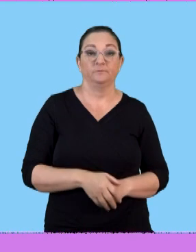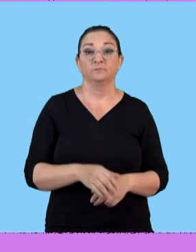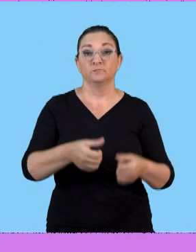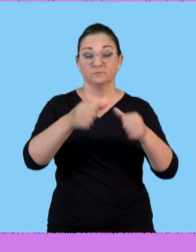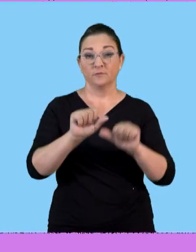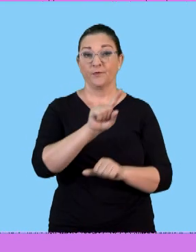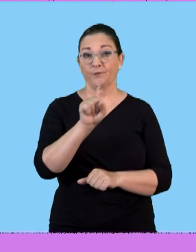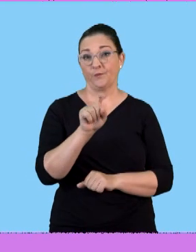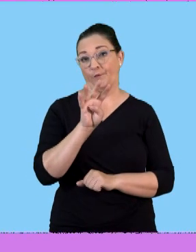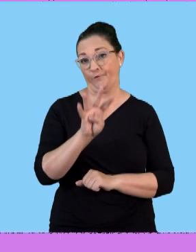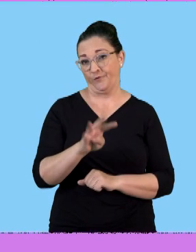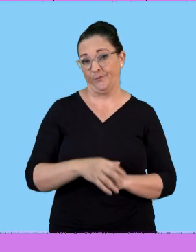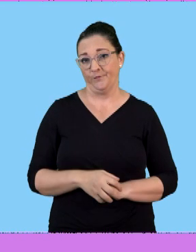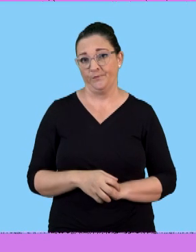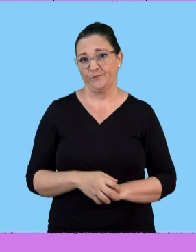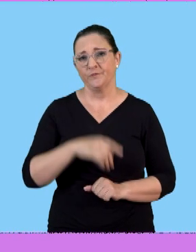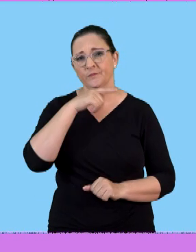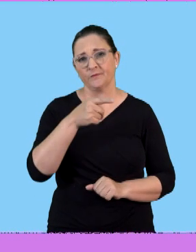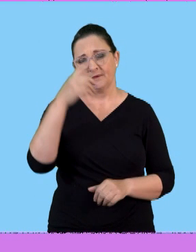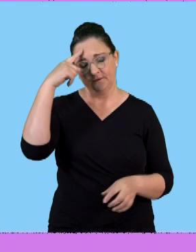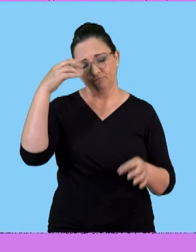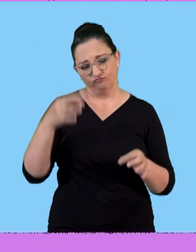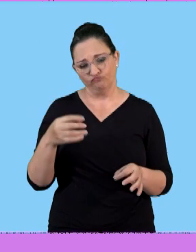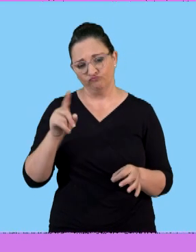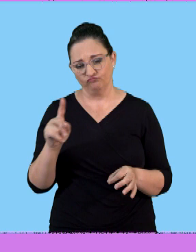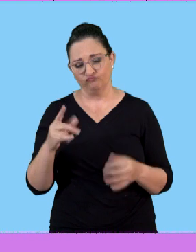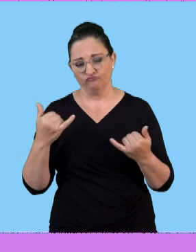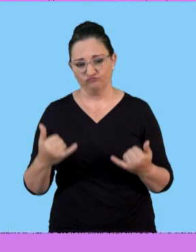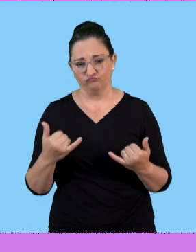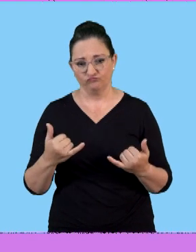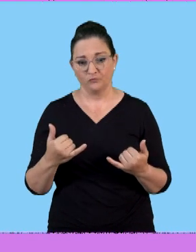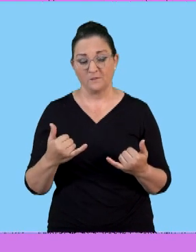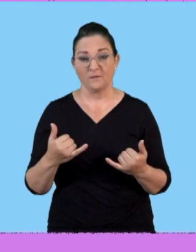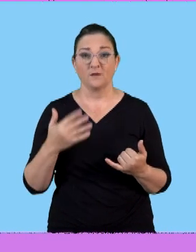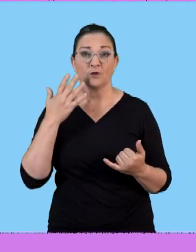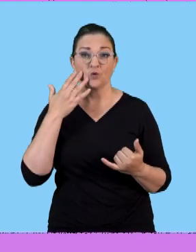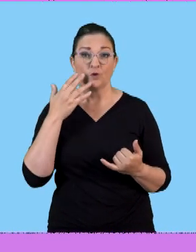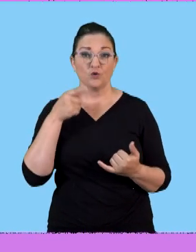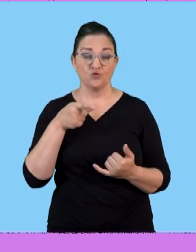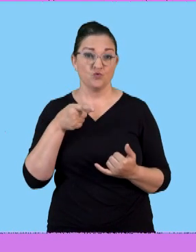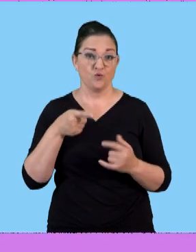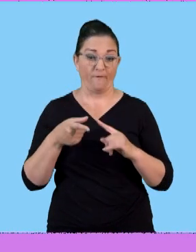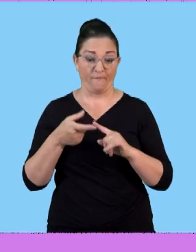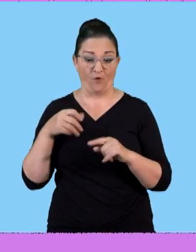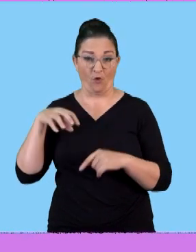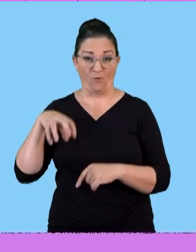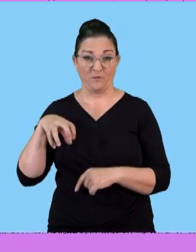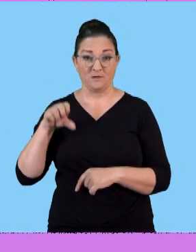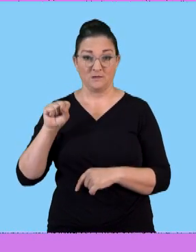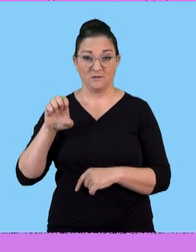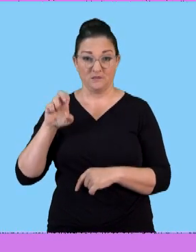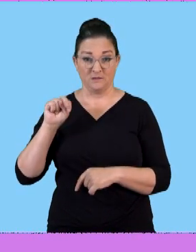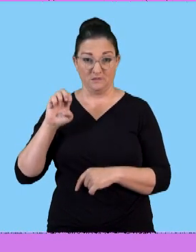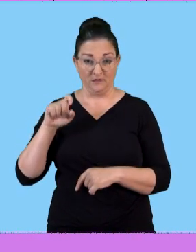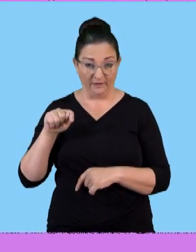number 4, it says determine the general direction you would be traveling in when going from Serene Animal